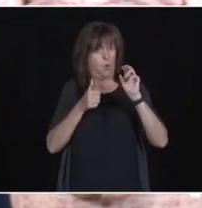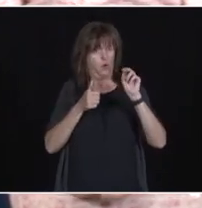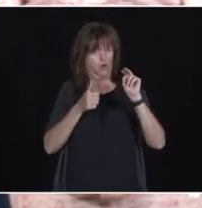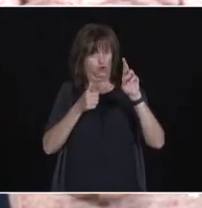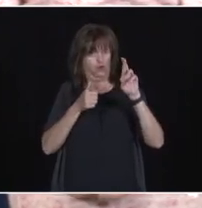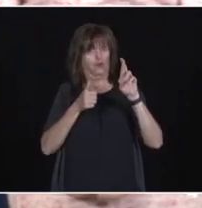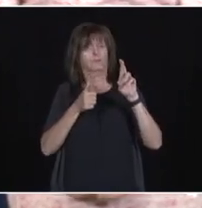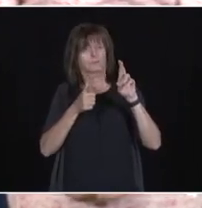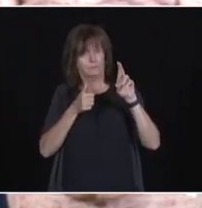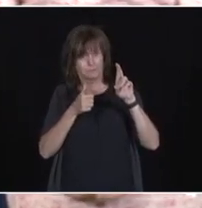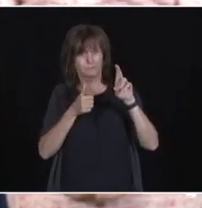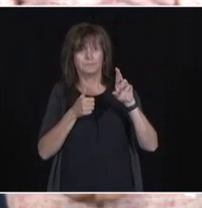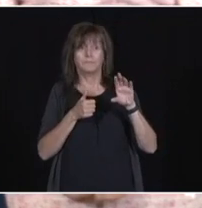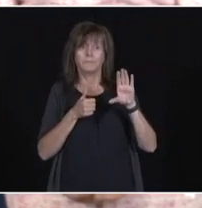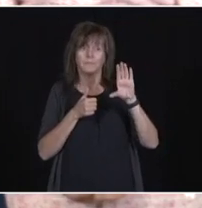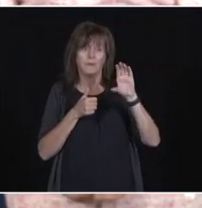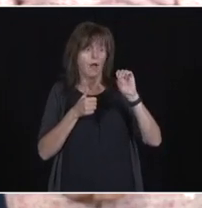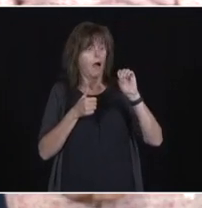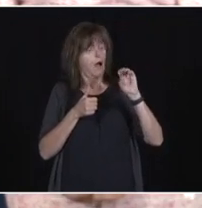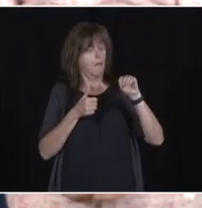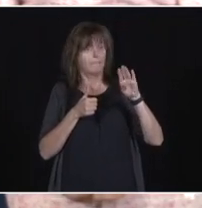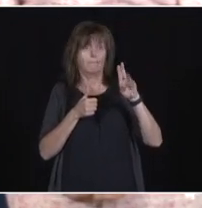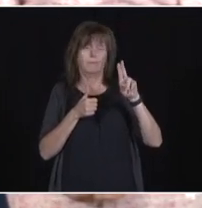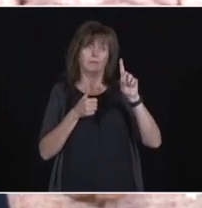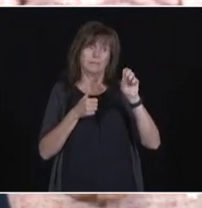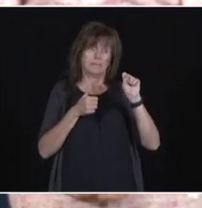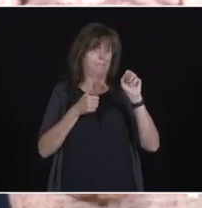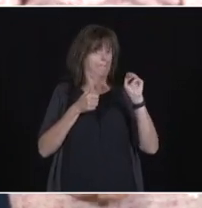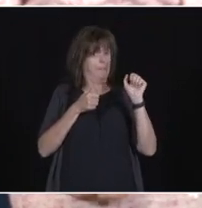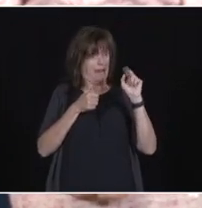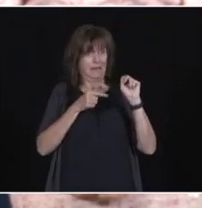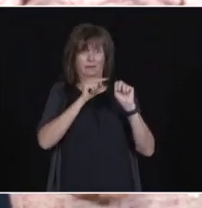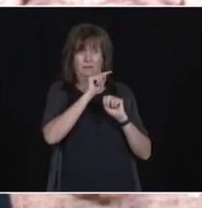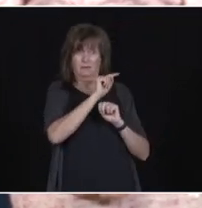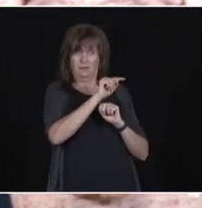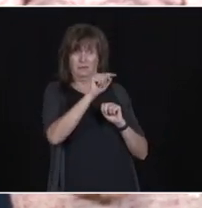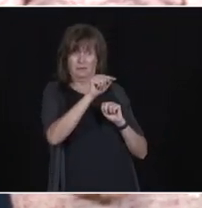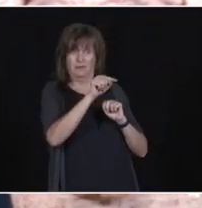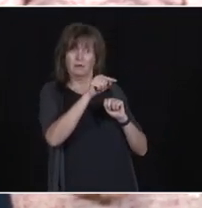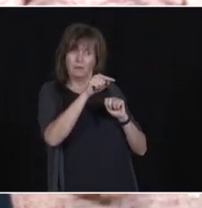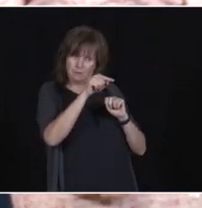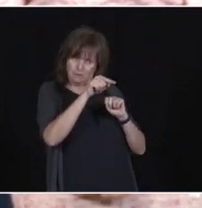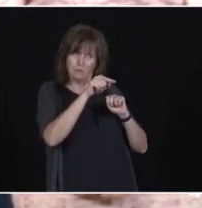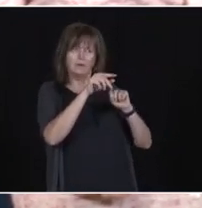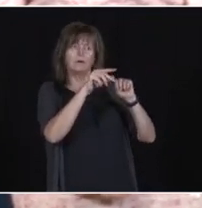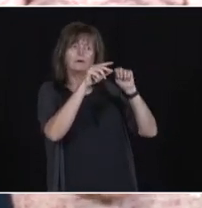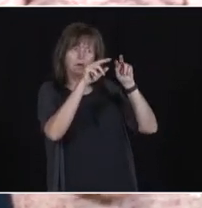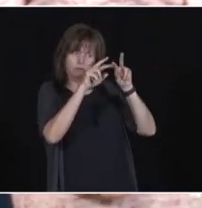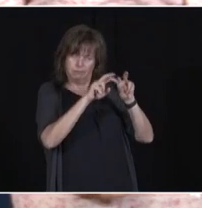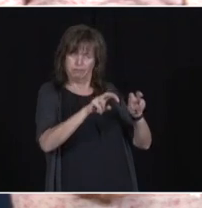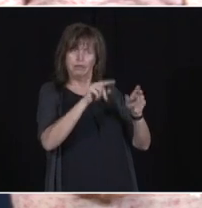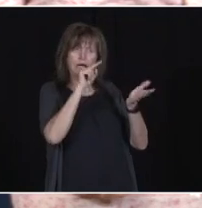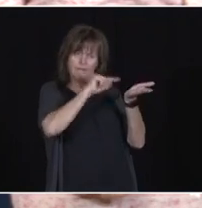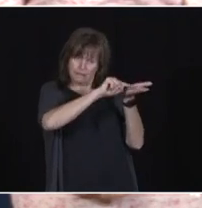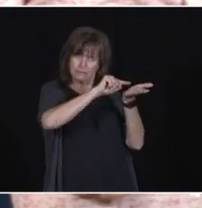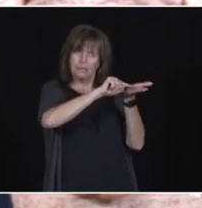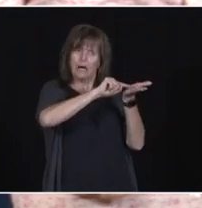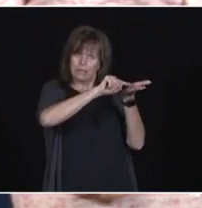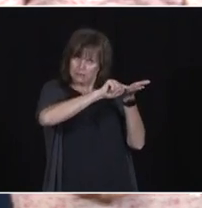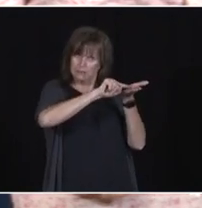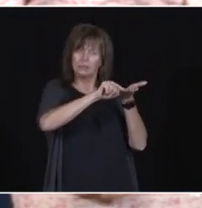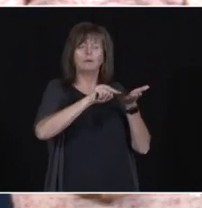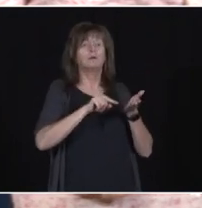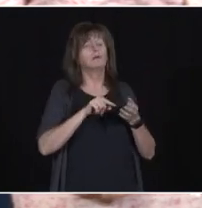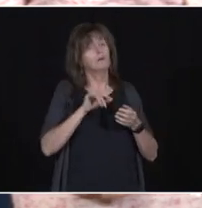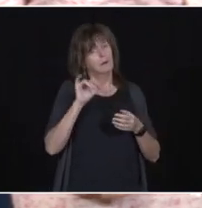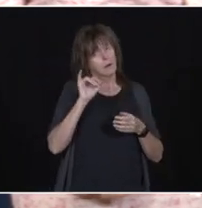it. We're looking into it, and possibly, as I've always said, possibly the police, the OPP.